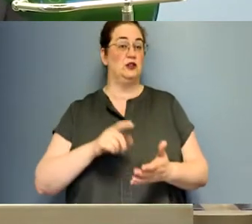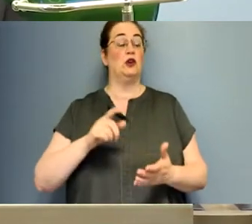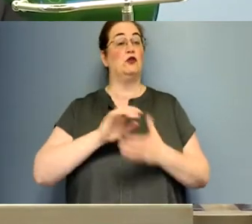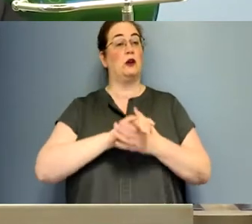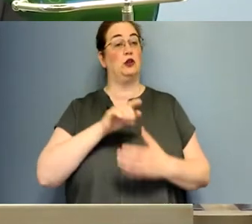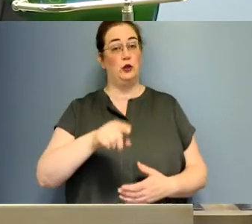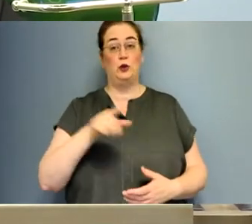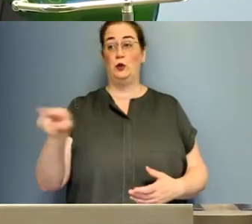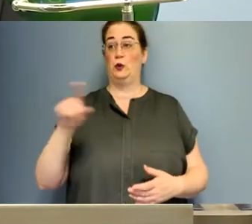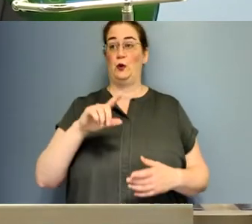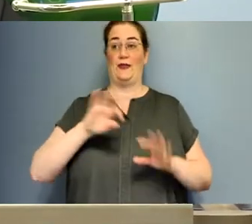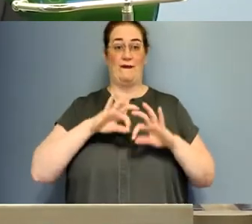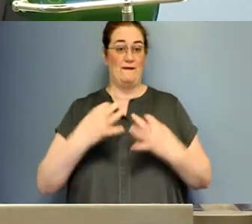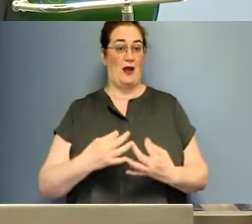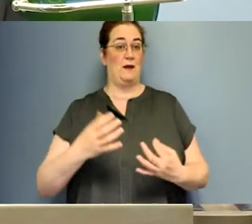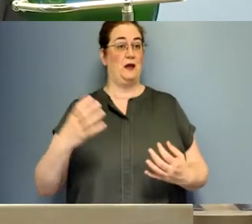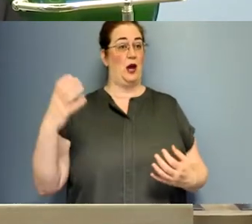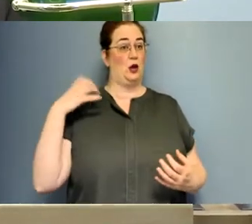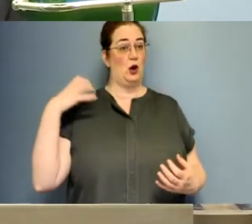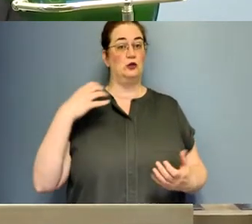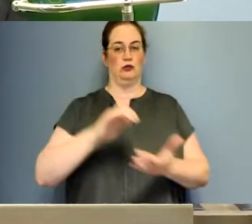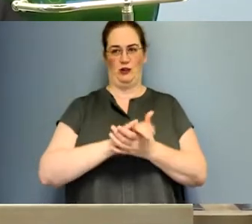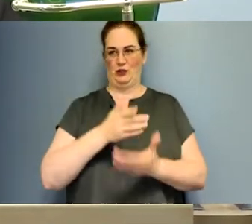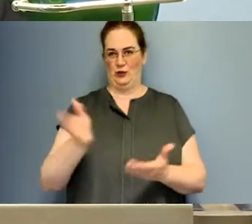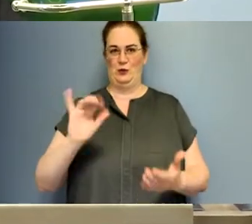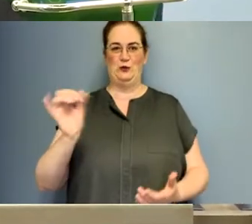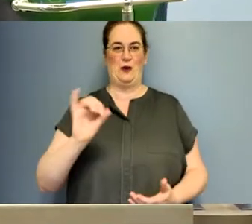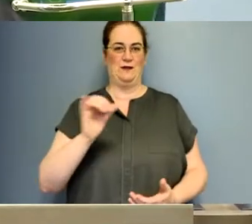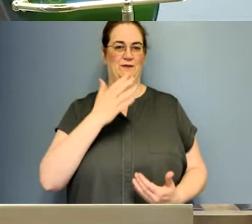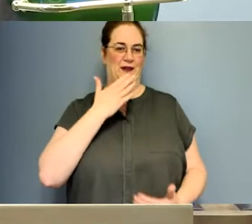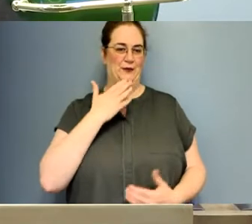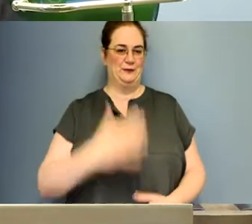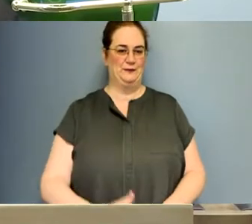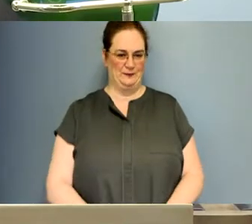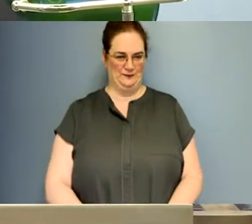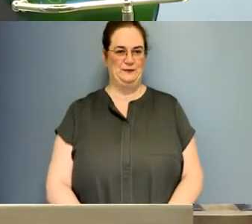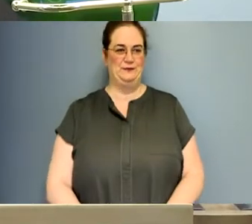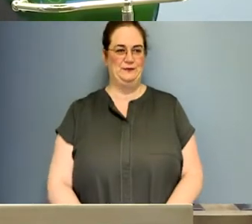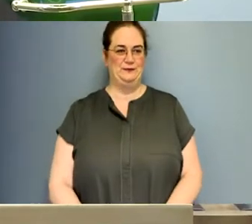family and Coach. Congratulations to you as well. Thank you. Thank you.